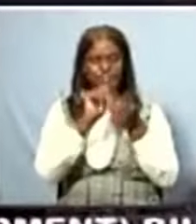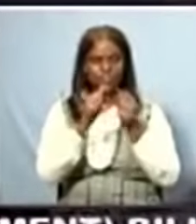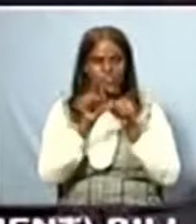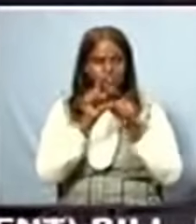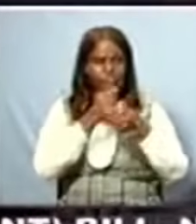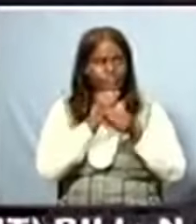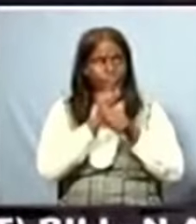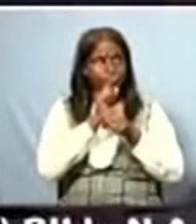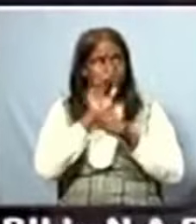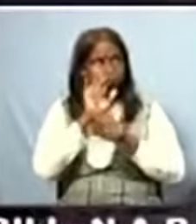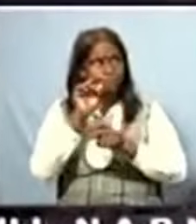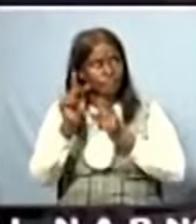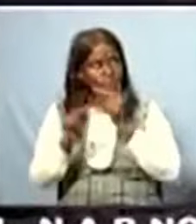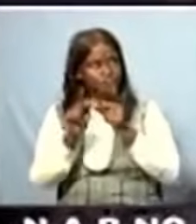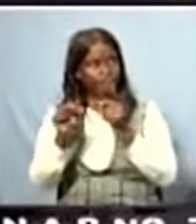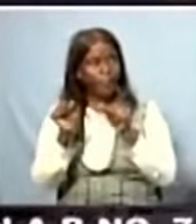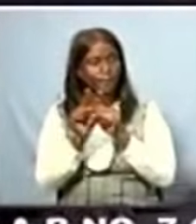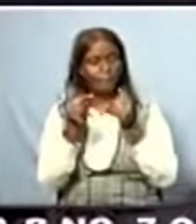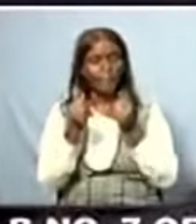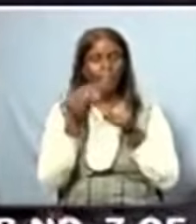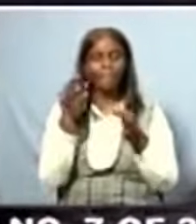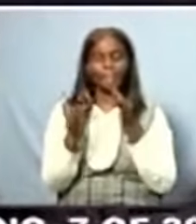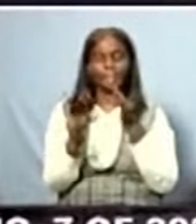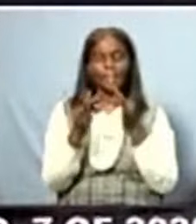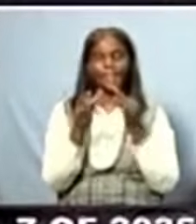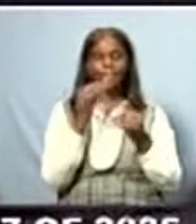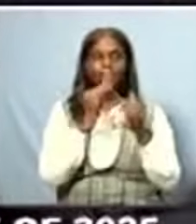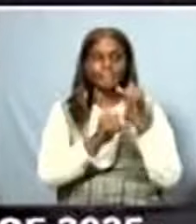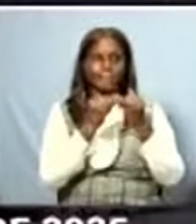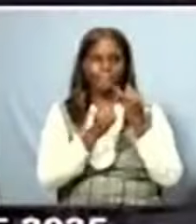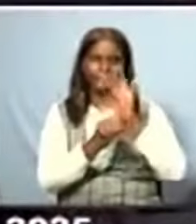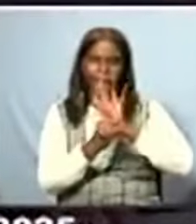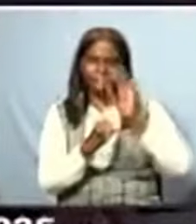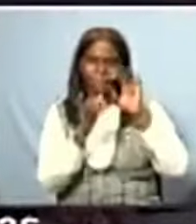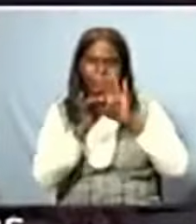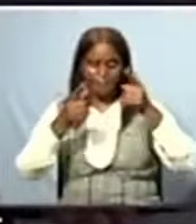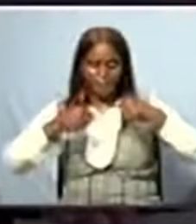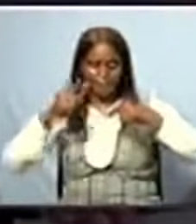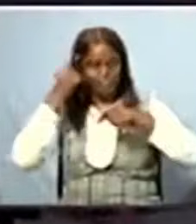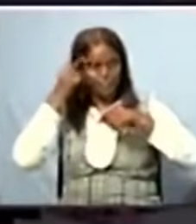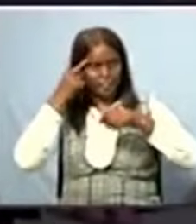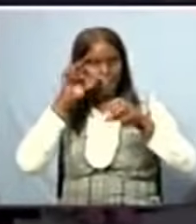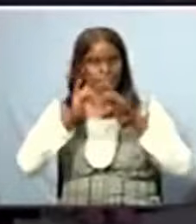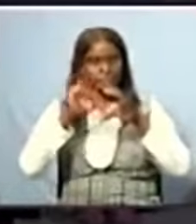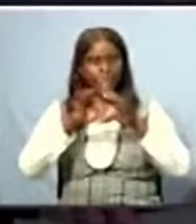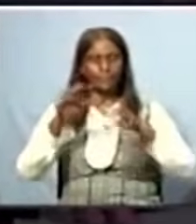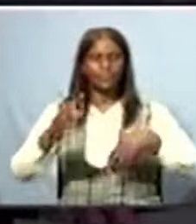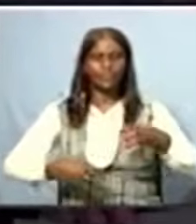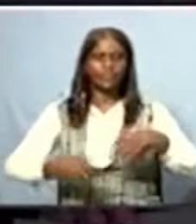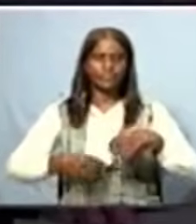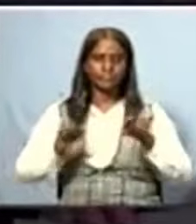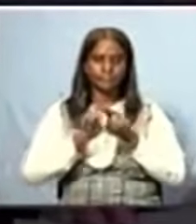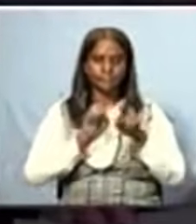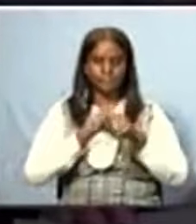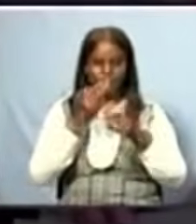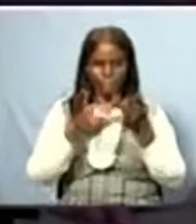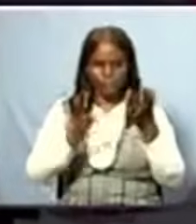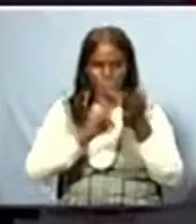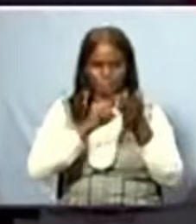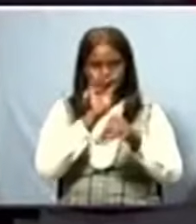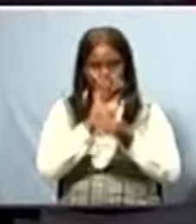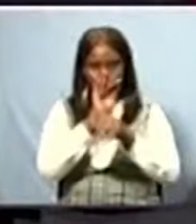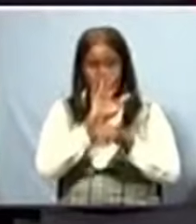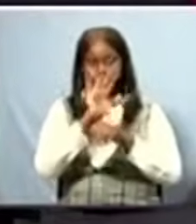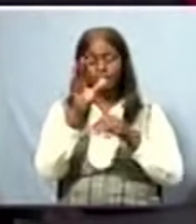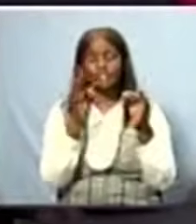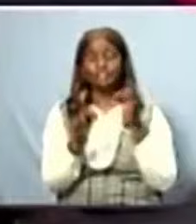ensure procedural clarity and judicial finality in local government election petitions by emphasizing the